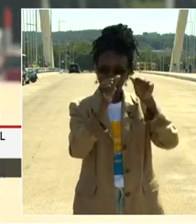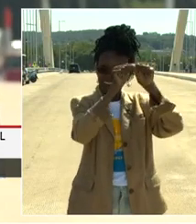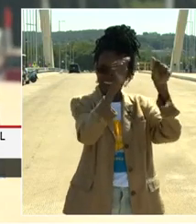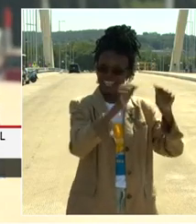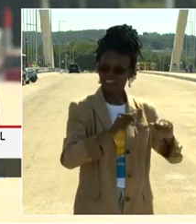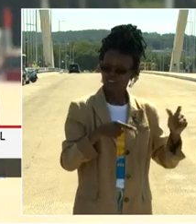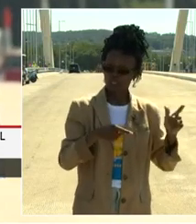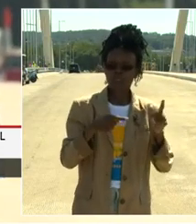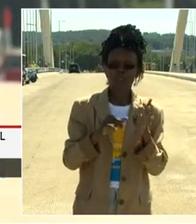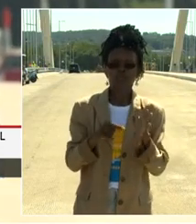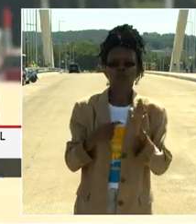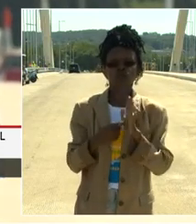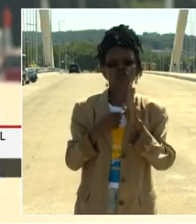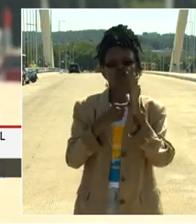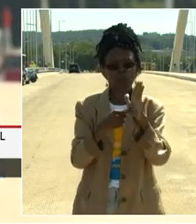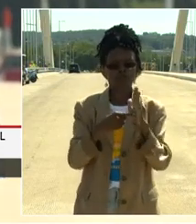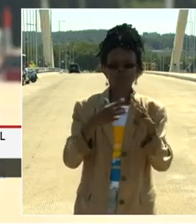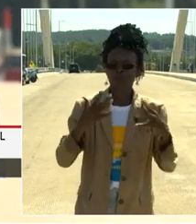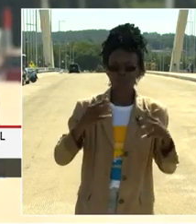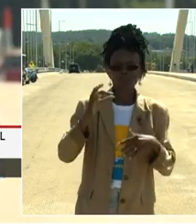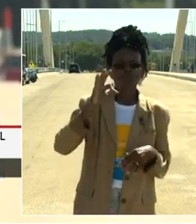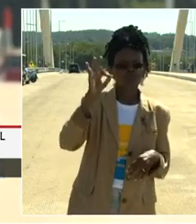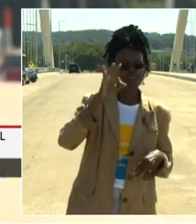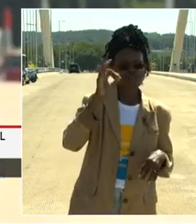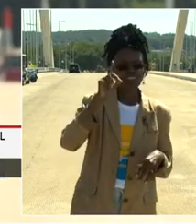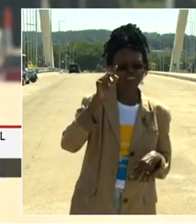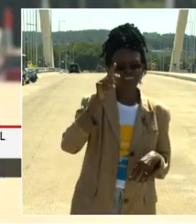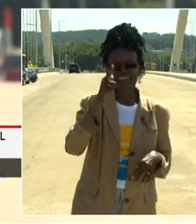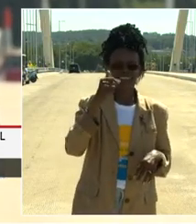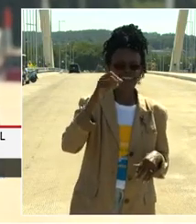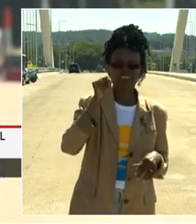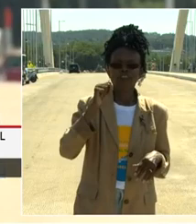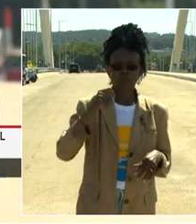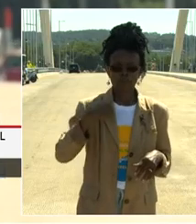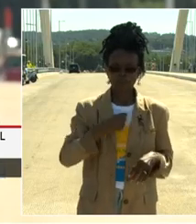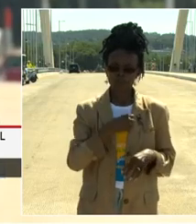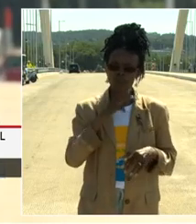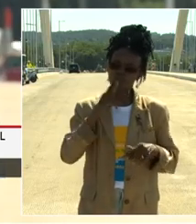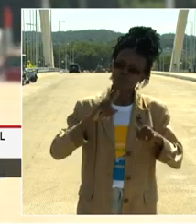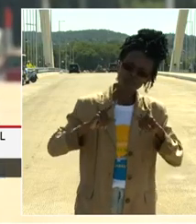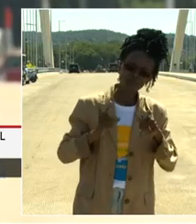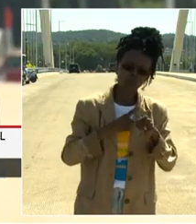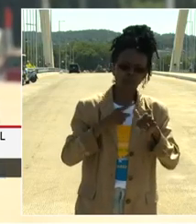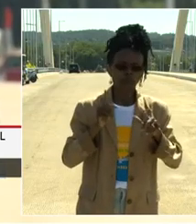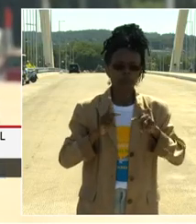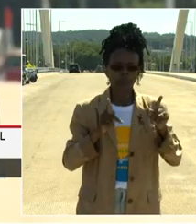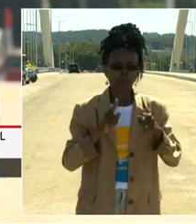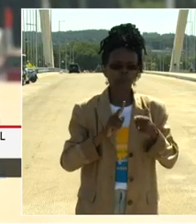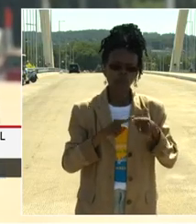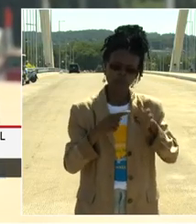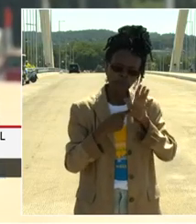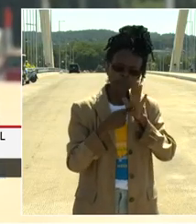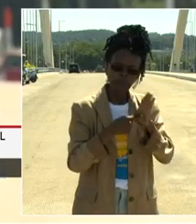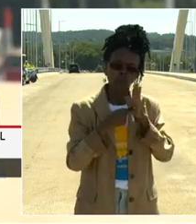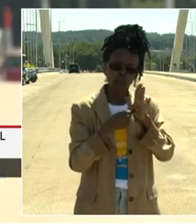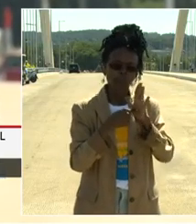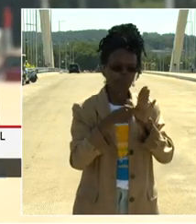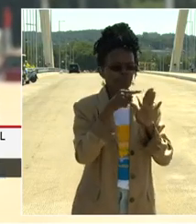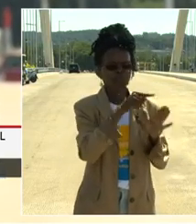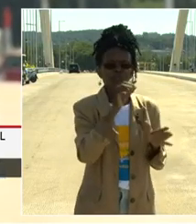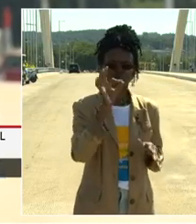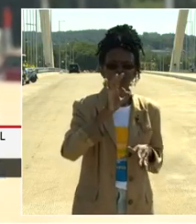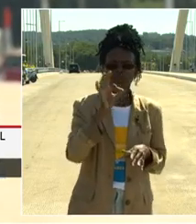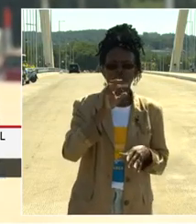representing Frederick Douglass as representing the District of Columbia as well. He should.